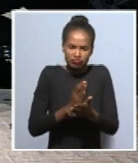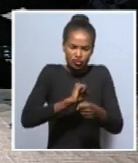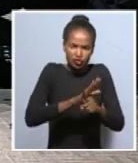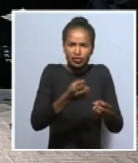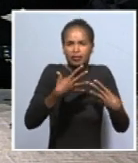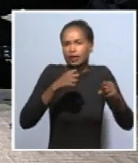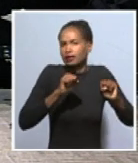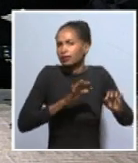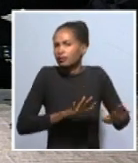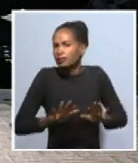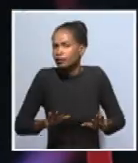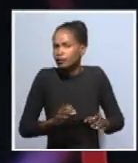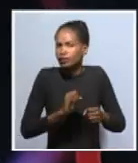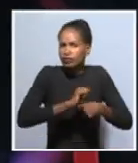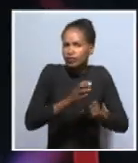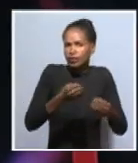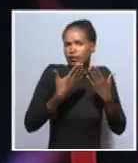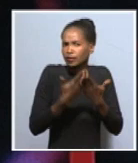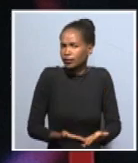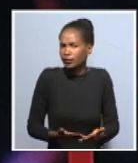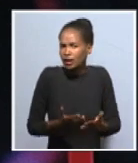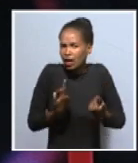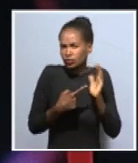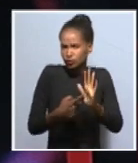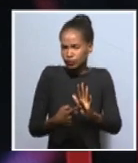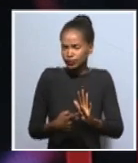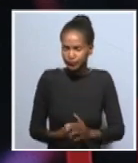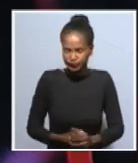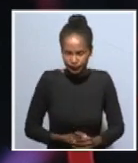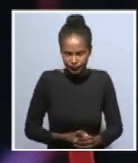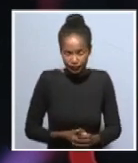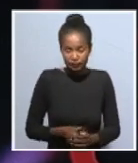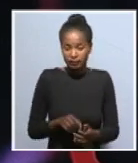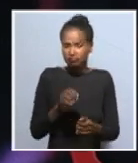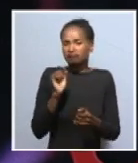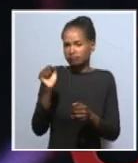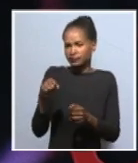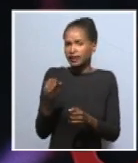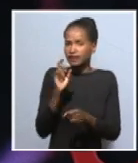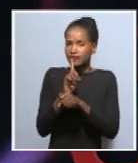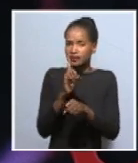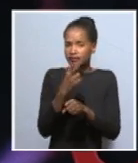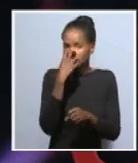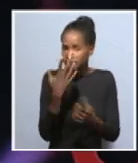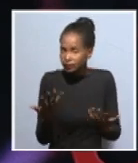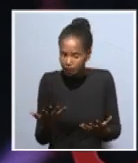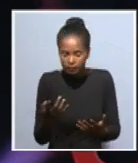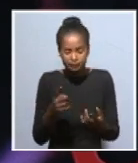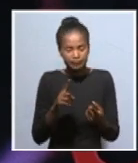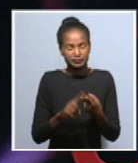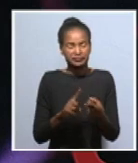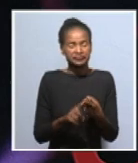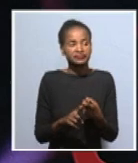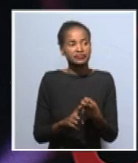Yeah, I think you obviously have to look at the facts coming